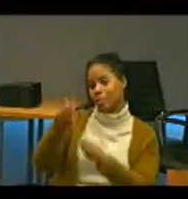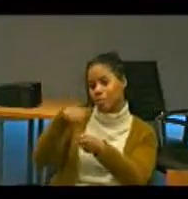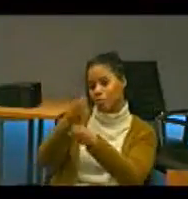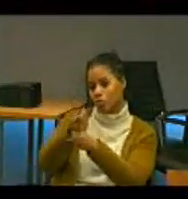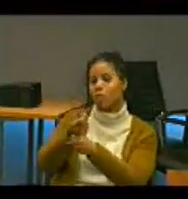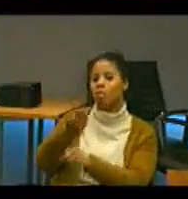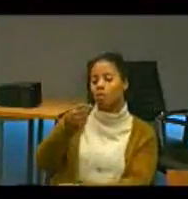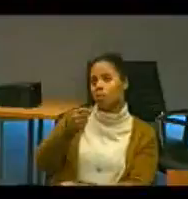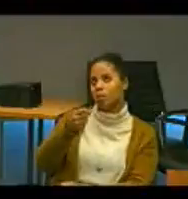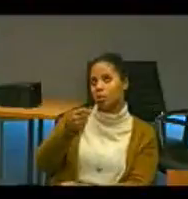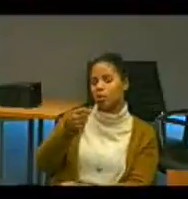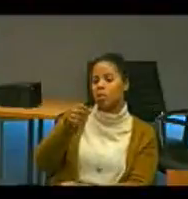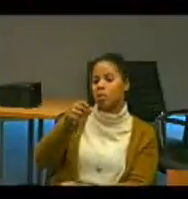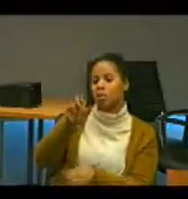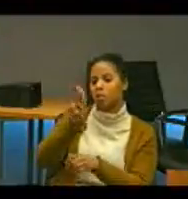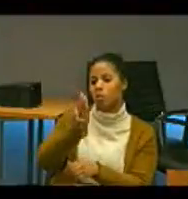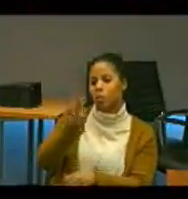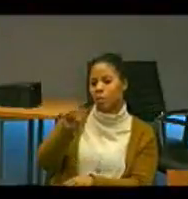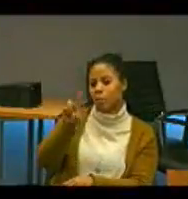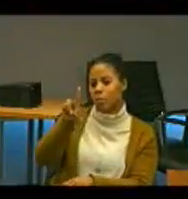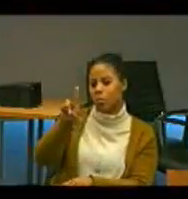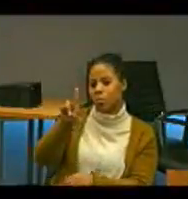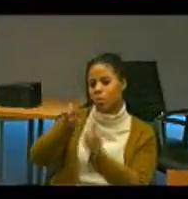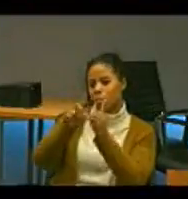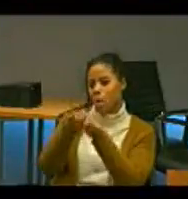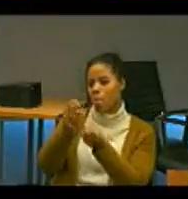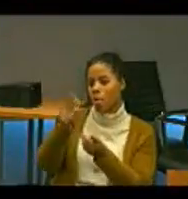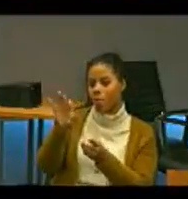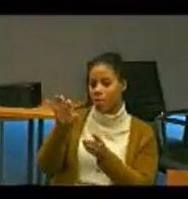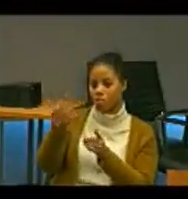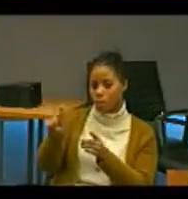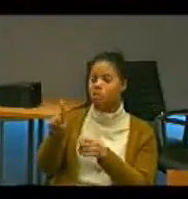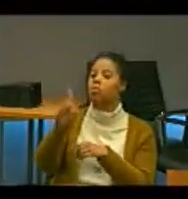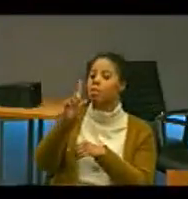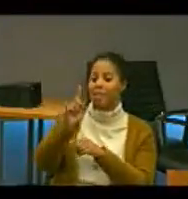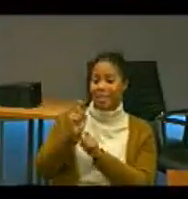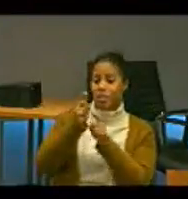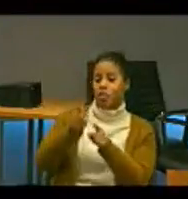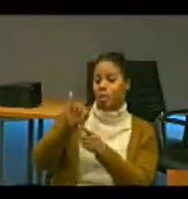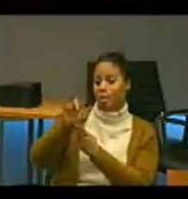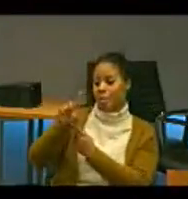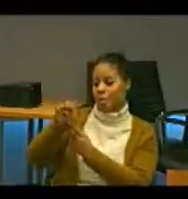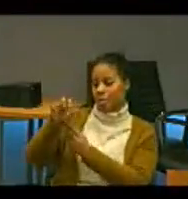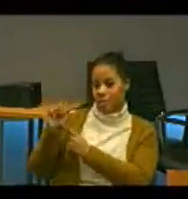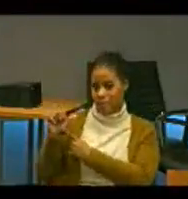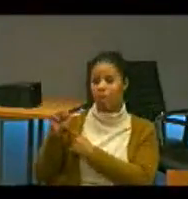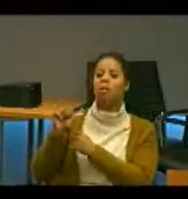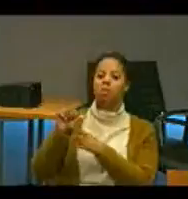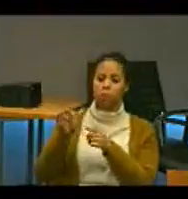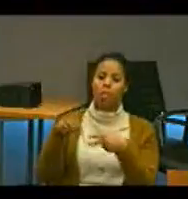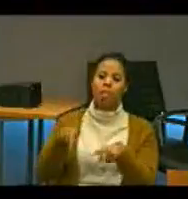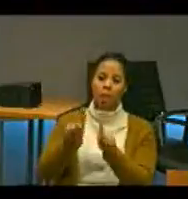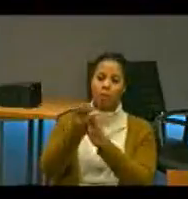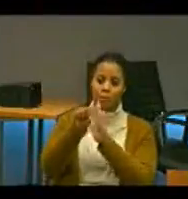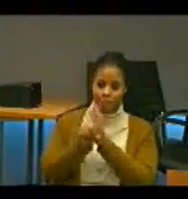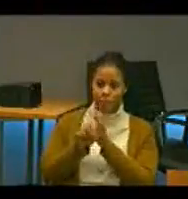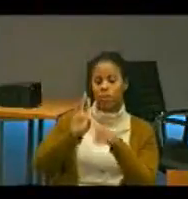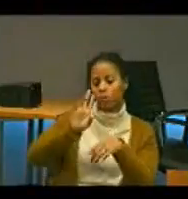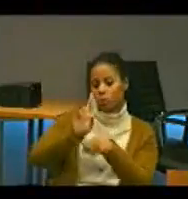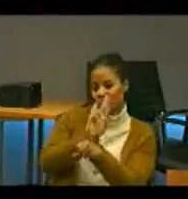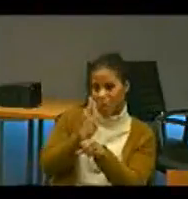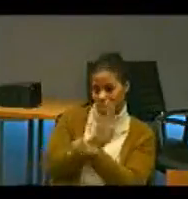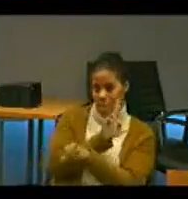Education issued new regulations, the Equity in IDEA Rule, to require all states to utilize a standard approach to identify